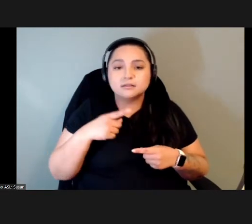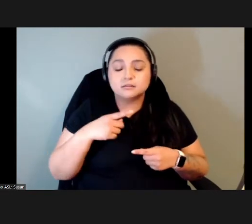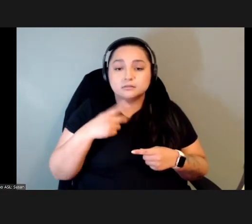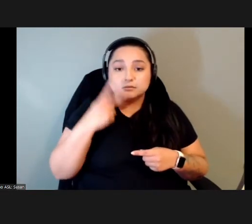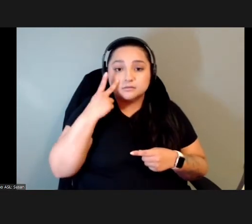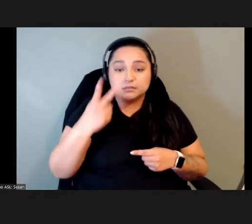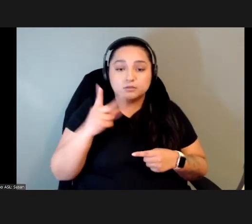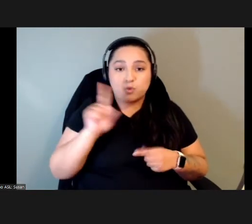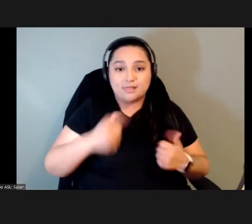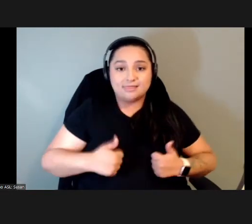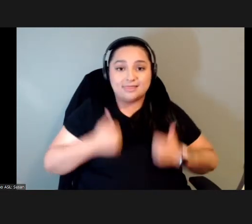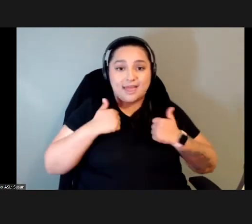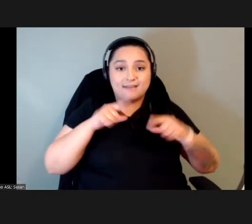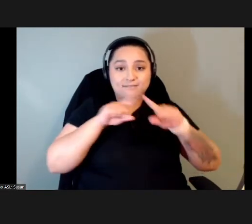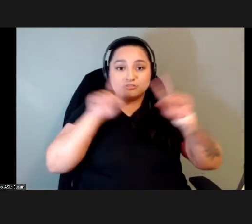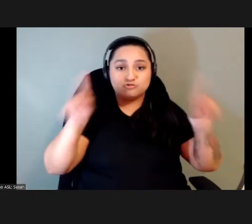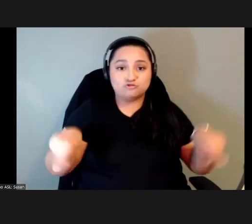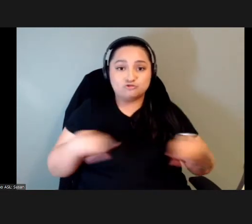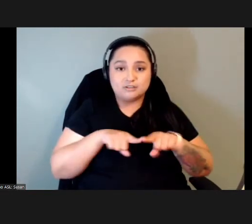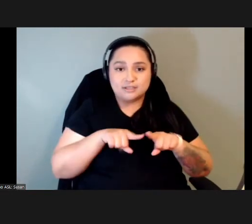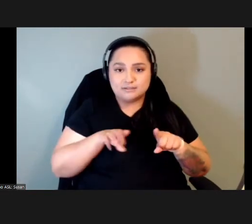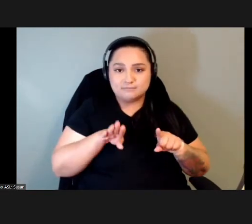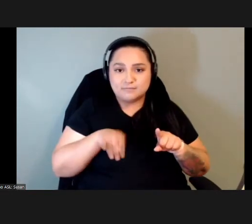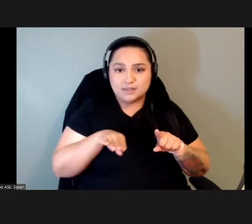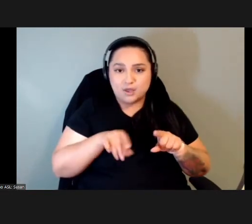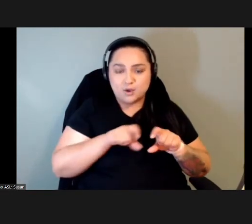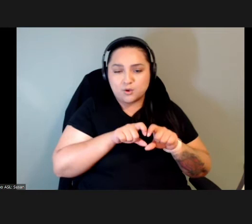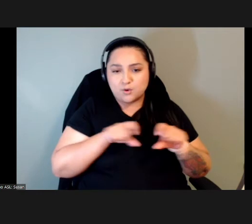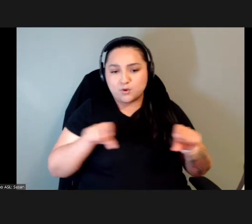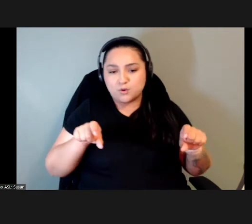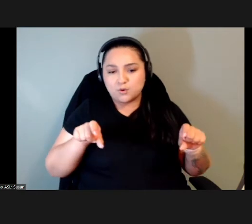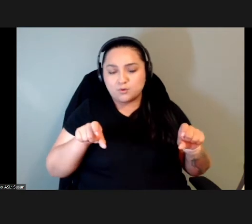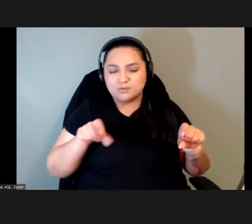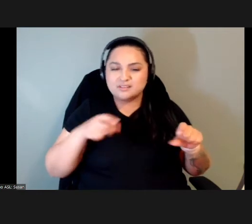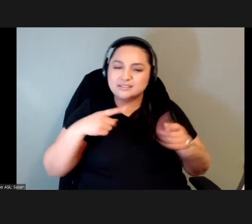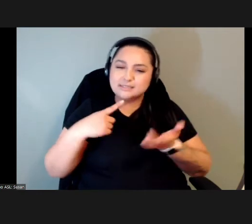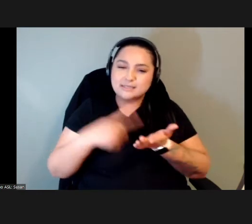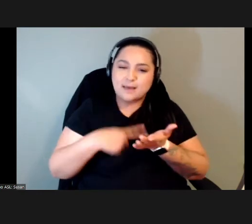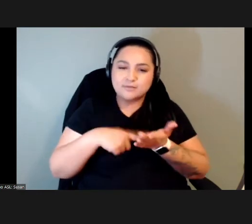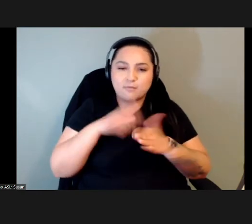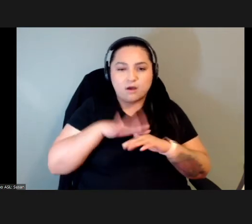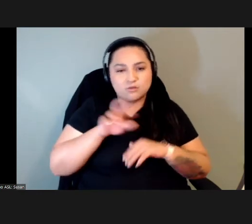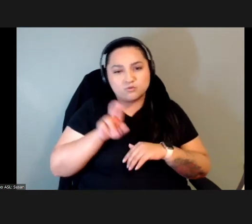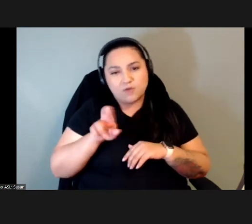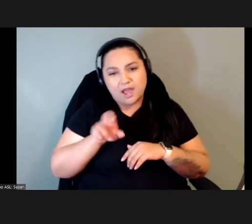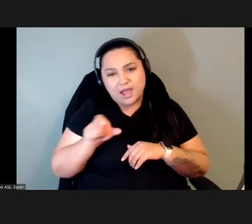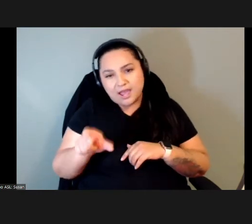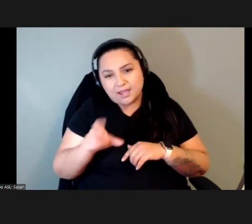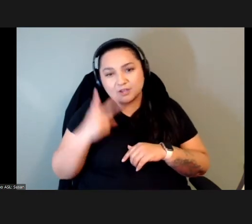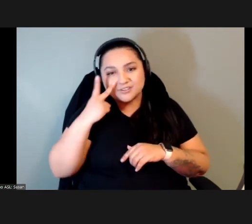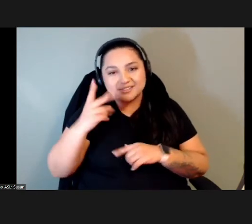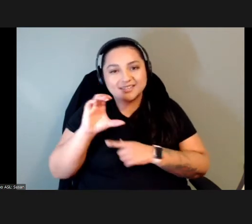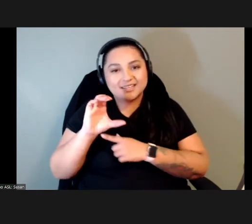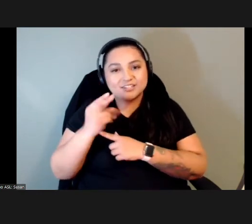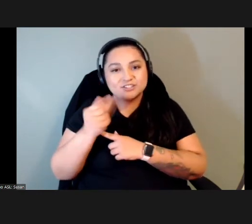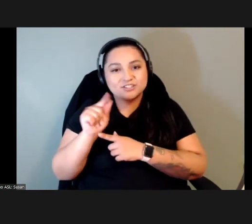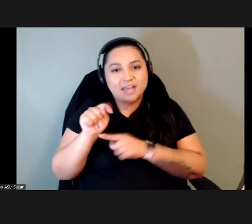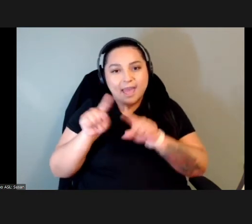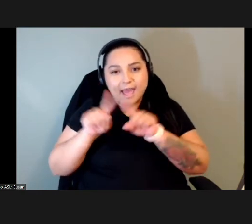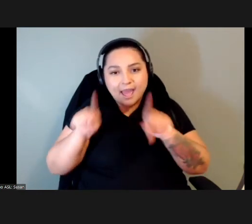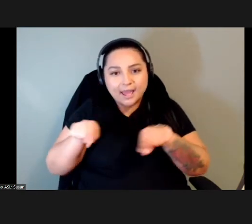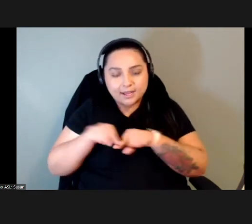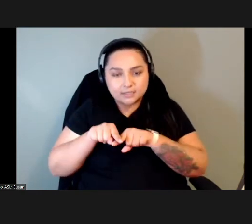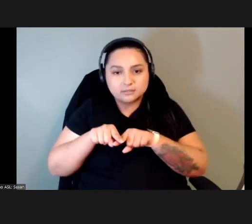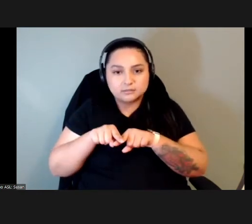screen, right below it, or sometimes to the right, you'll see the chat. And we encourage you to log